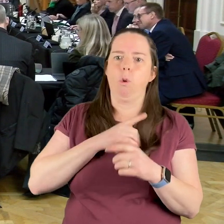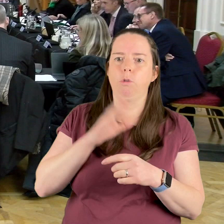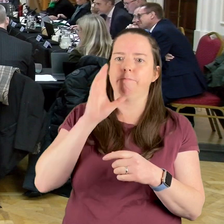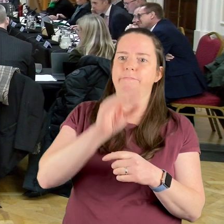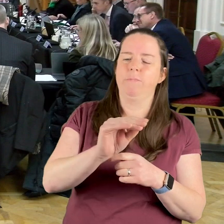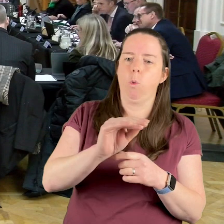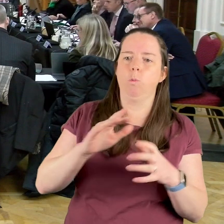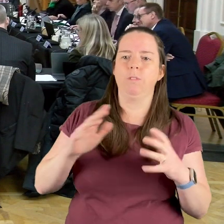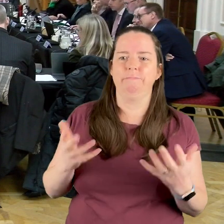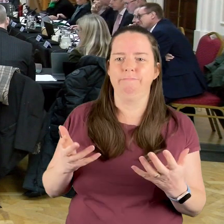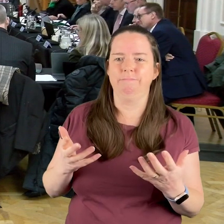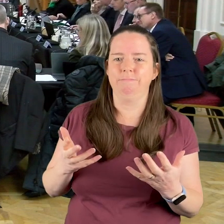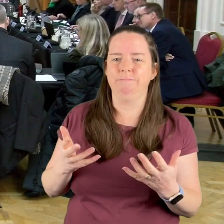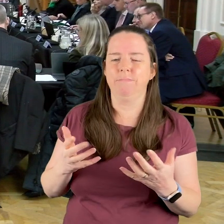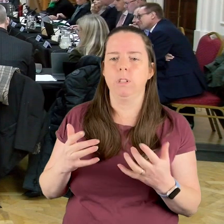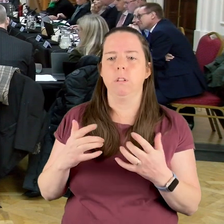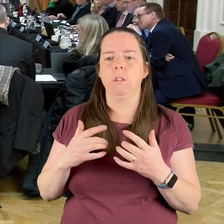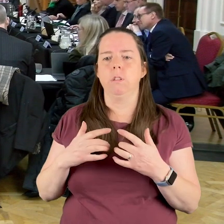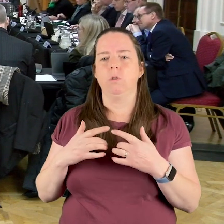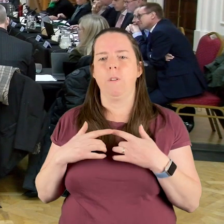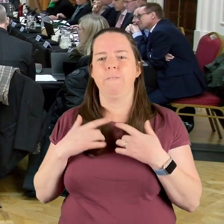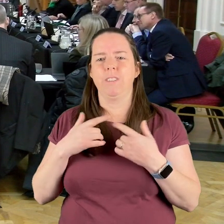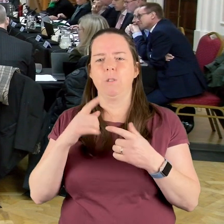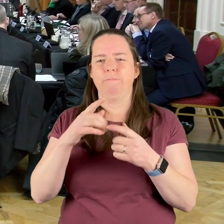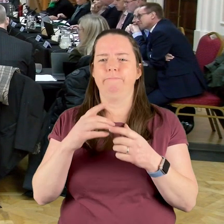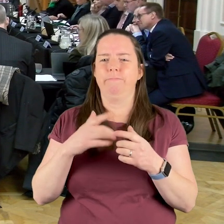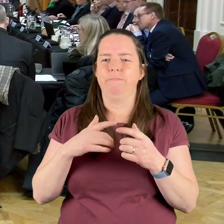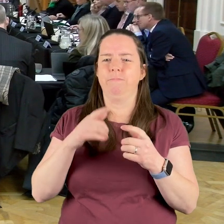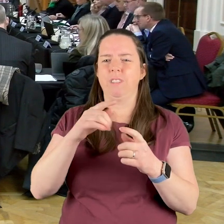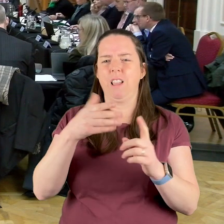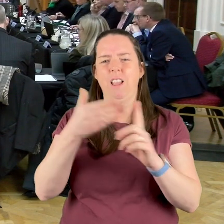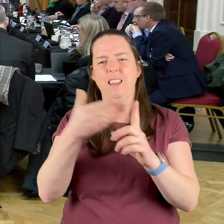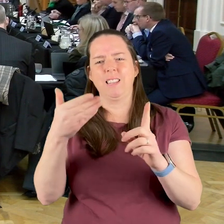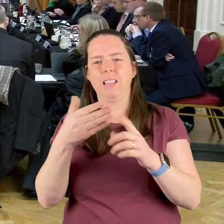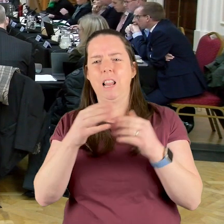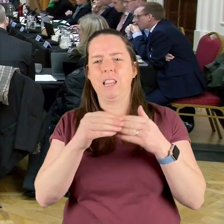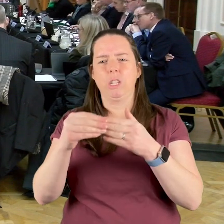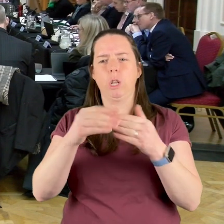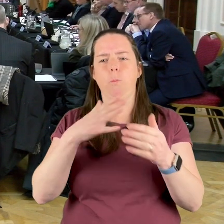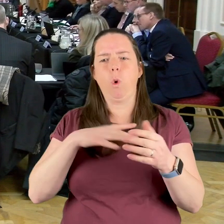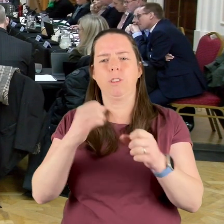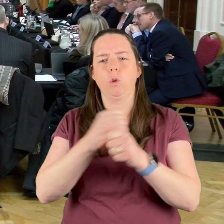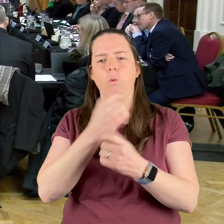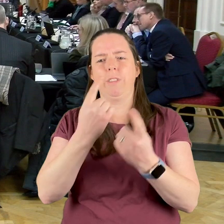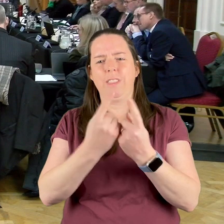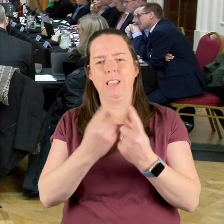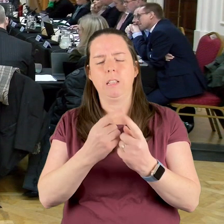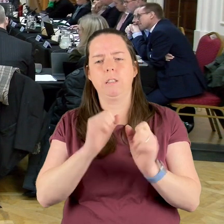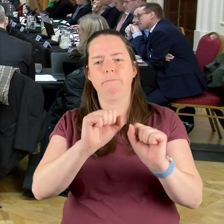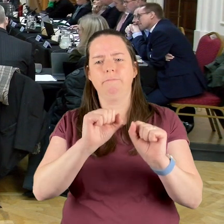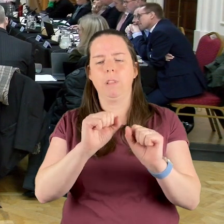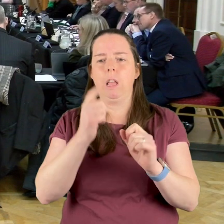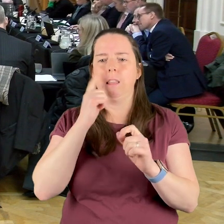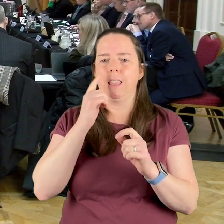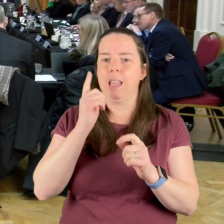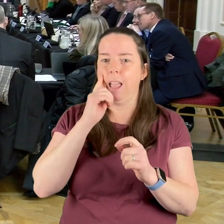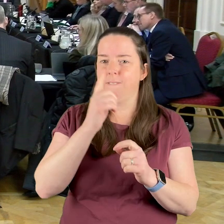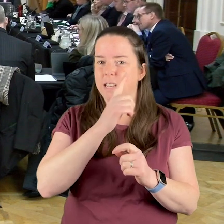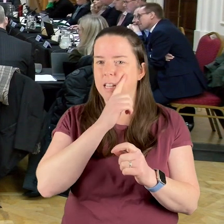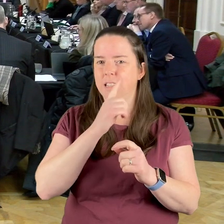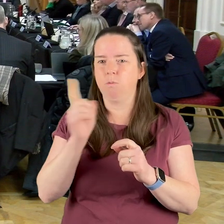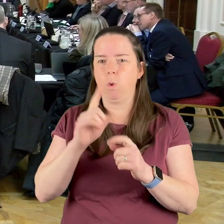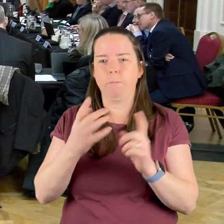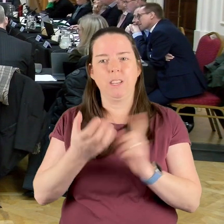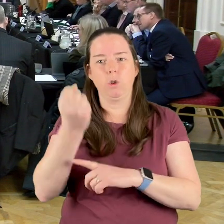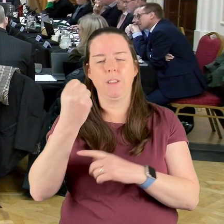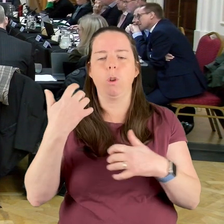the club is just there because it has been told. So there is this sense of identity and leadership and wanting to do